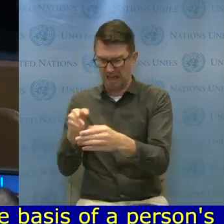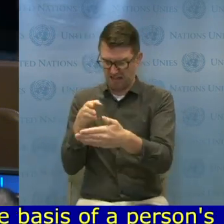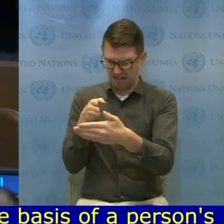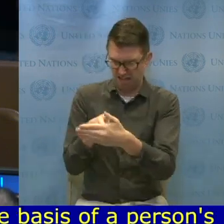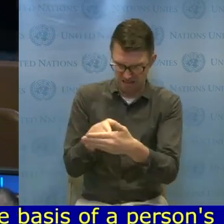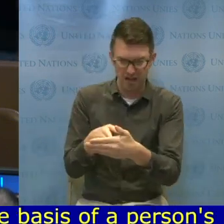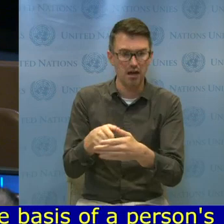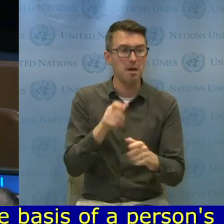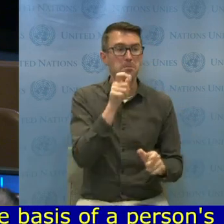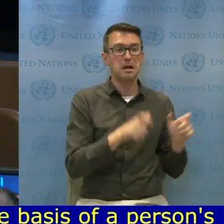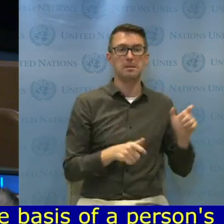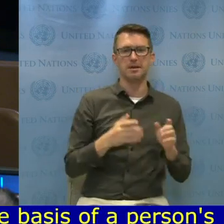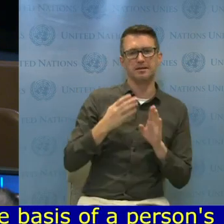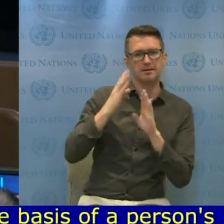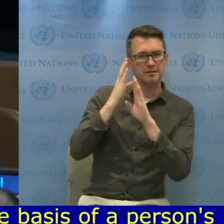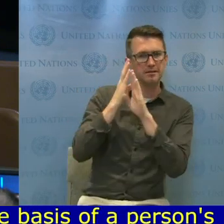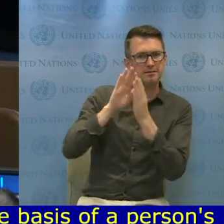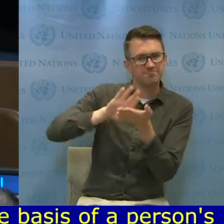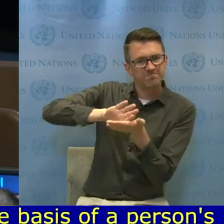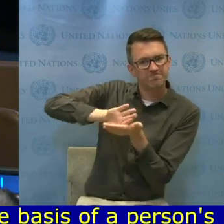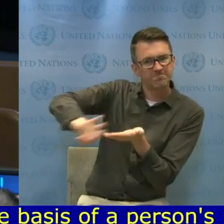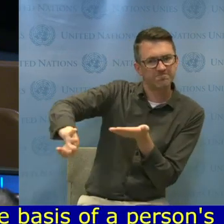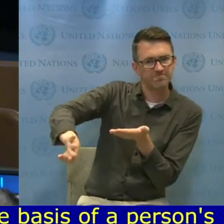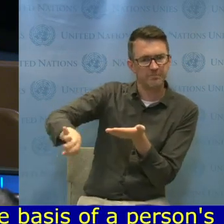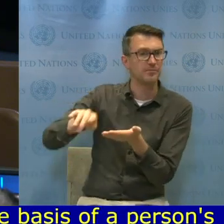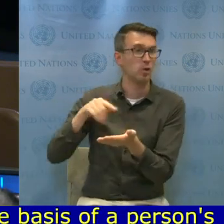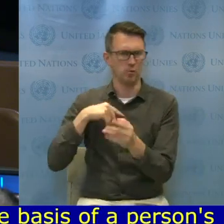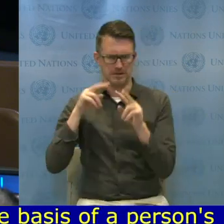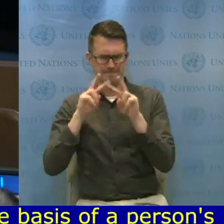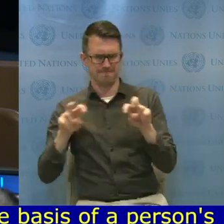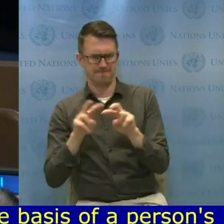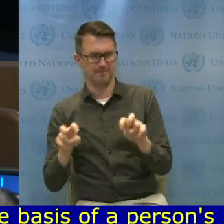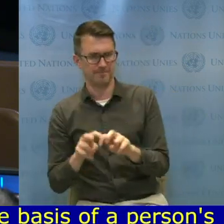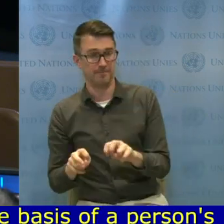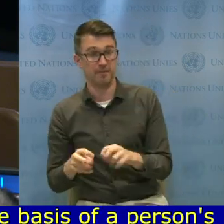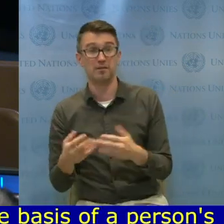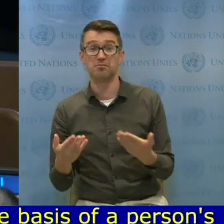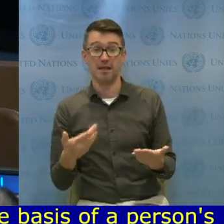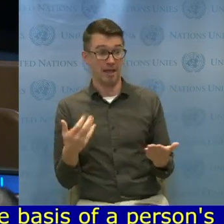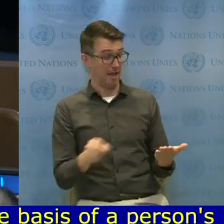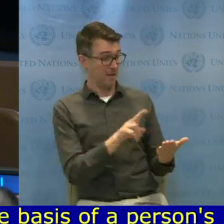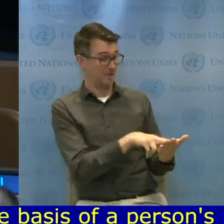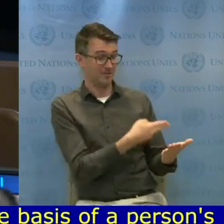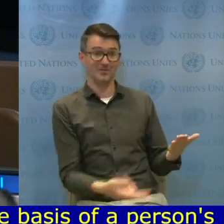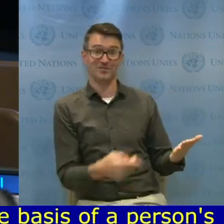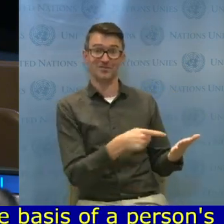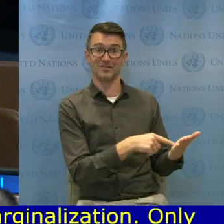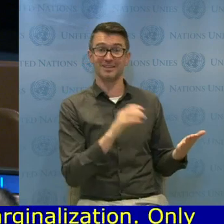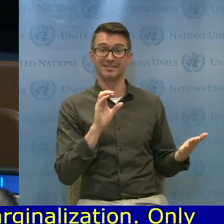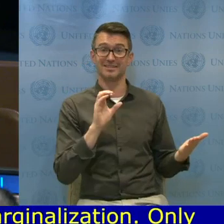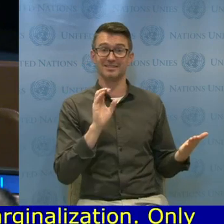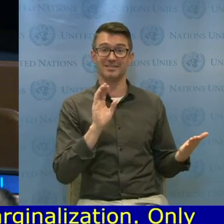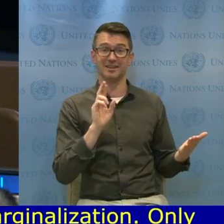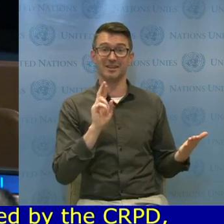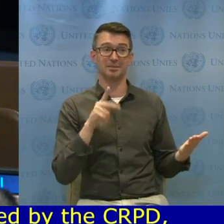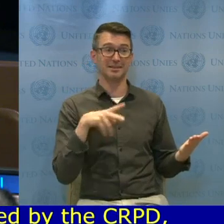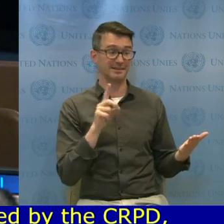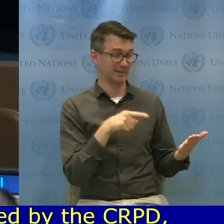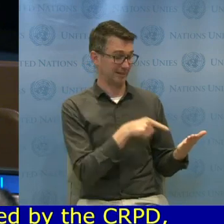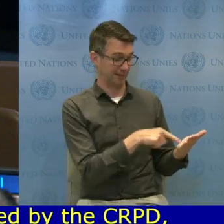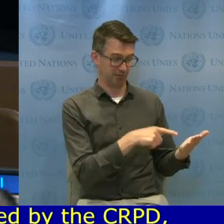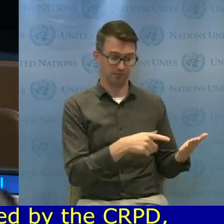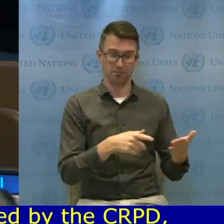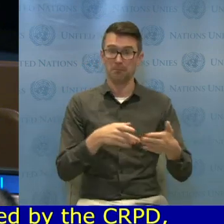the CRPD, barriers cannot be considered anymore as caused by disability itself, but rather from the incapacity of